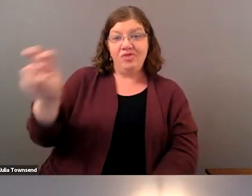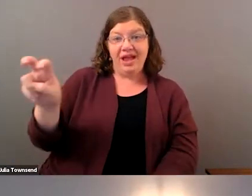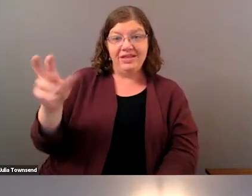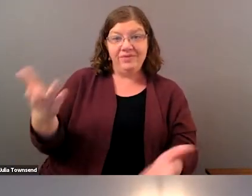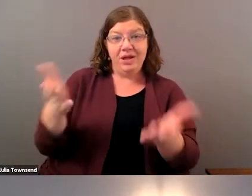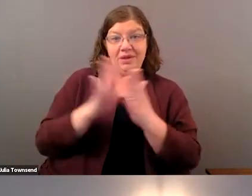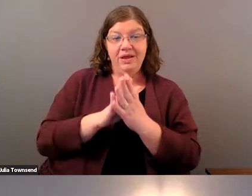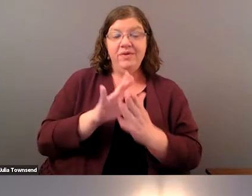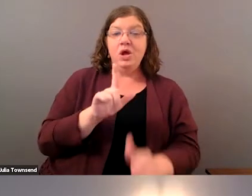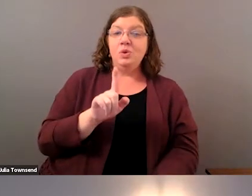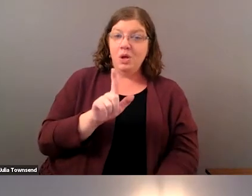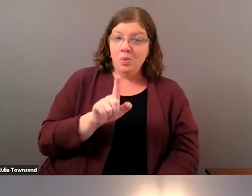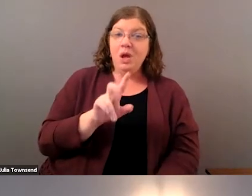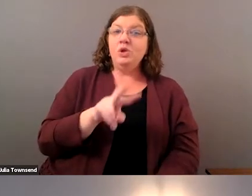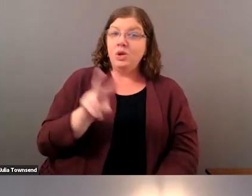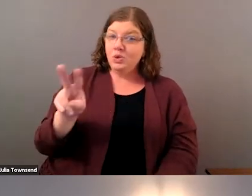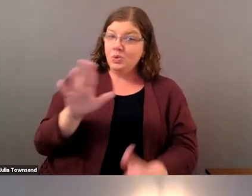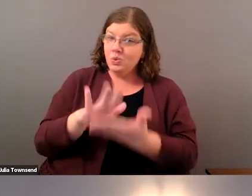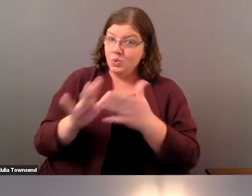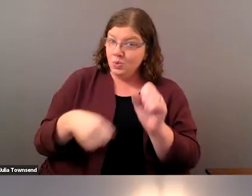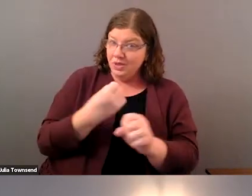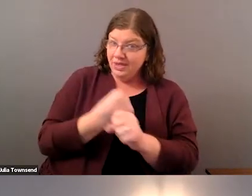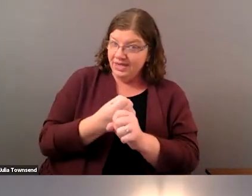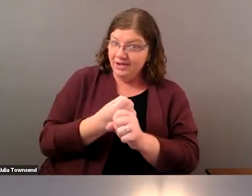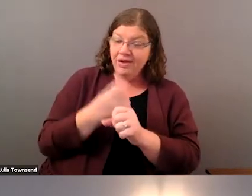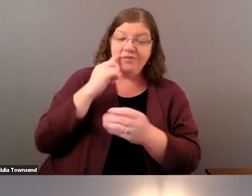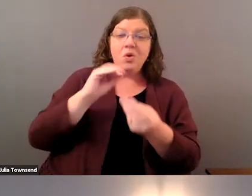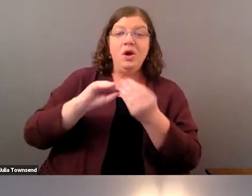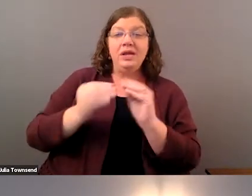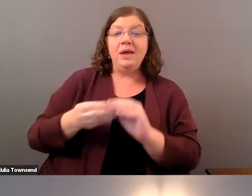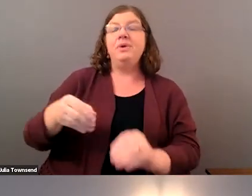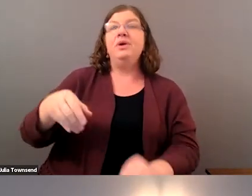for 21-22 school year for case